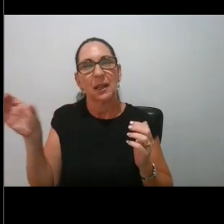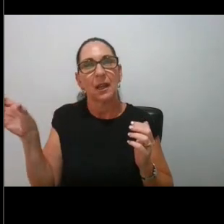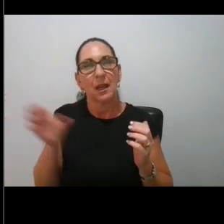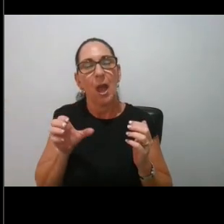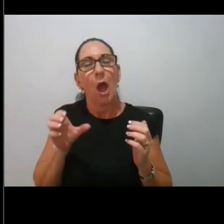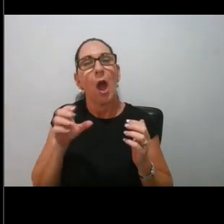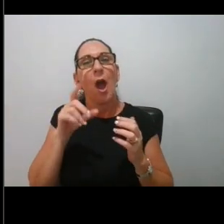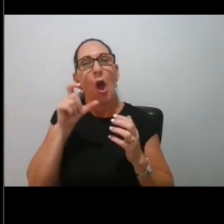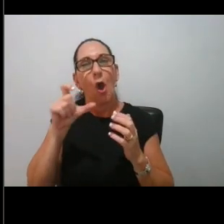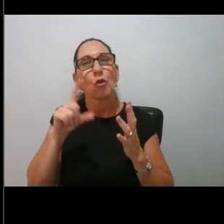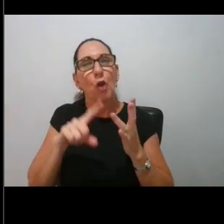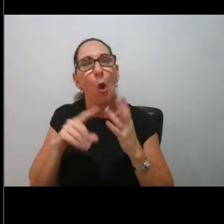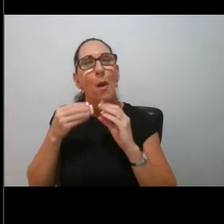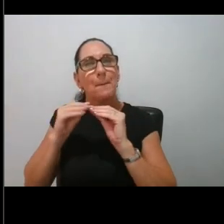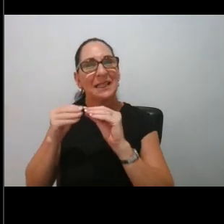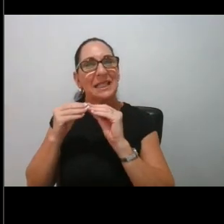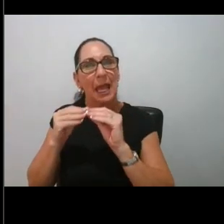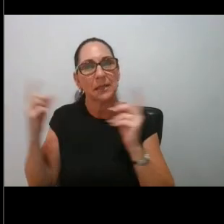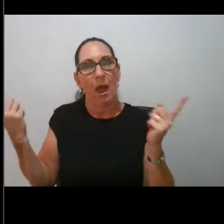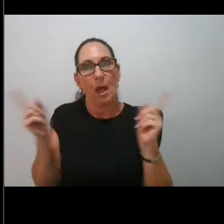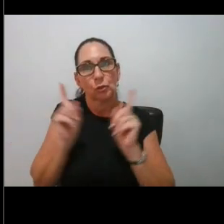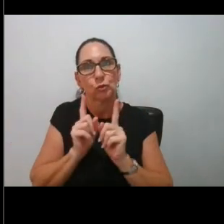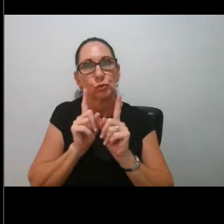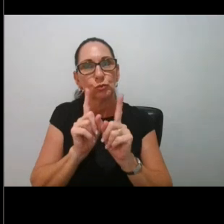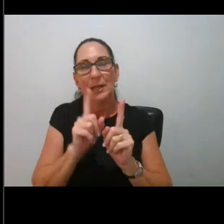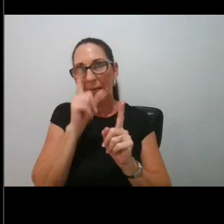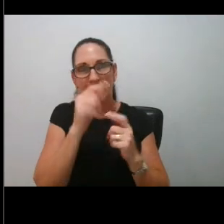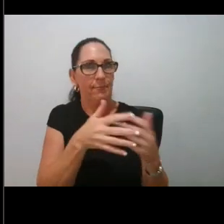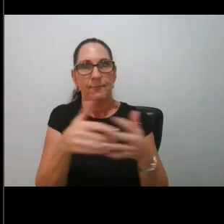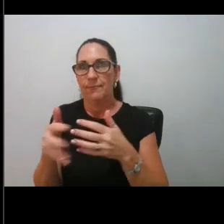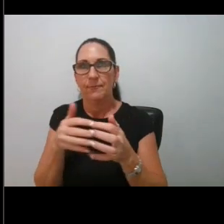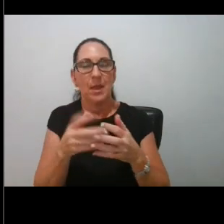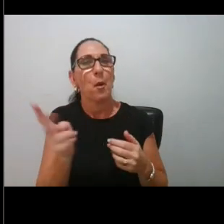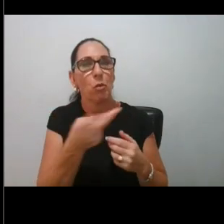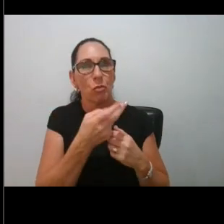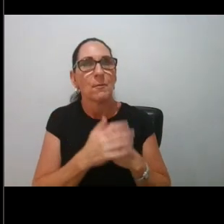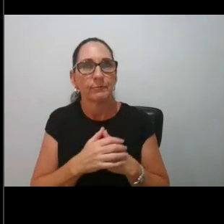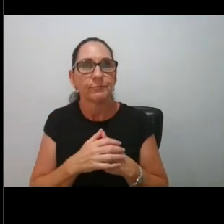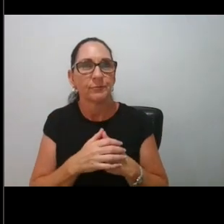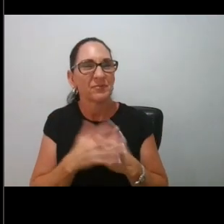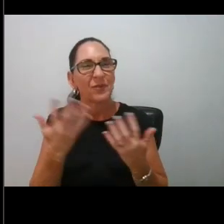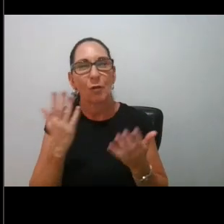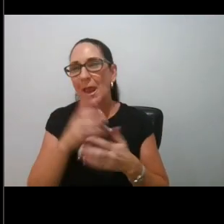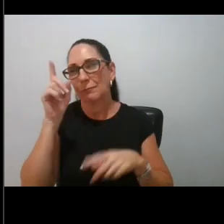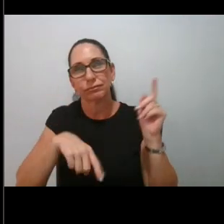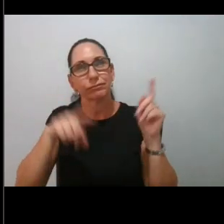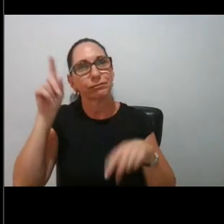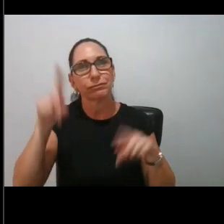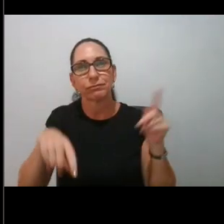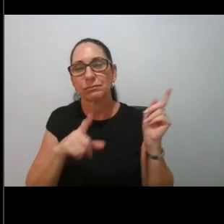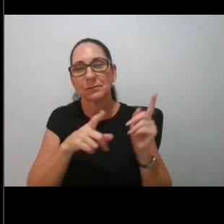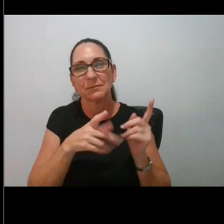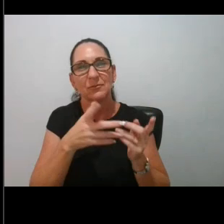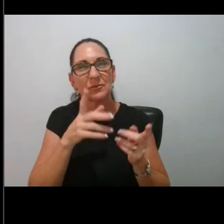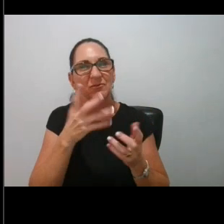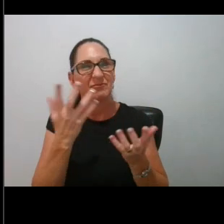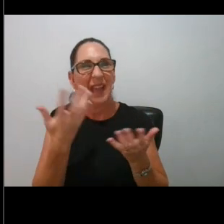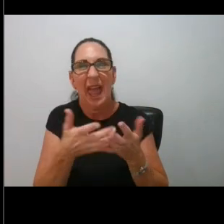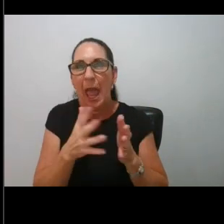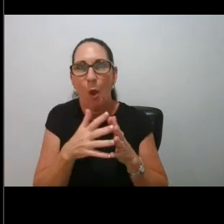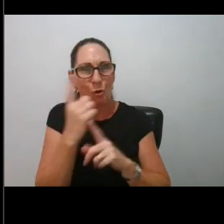help them deliver the conference more effectively. So there are many variations. At the conclusion